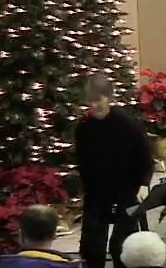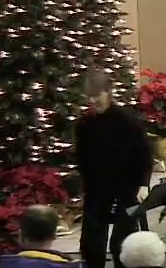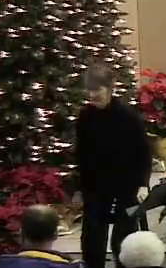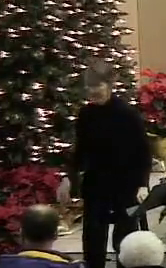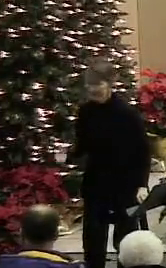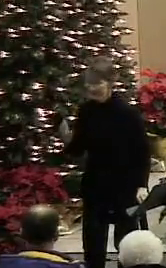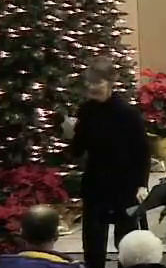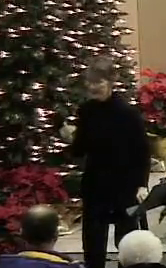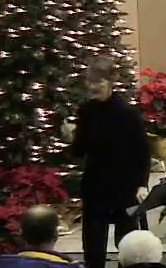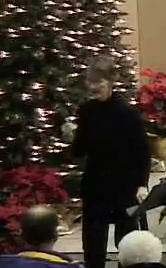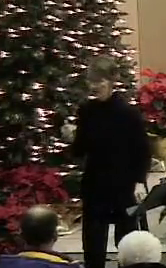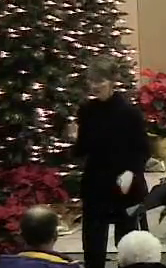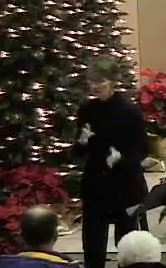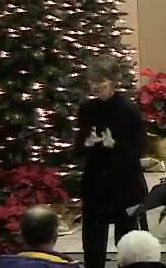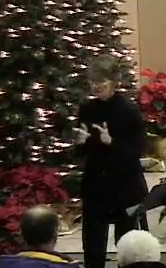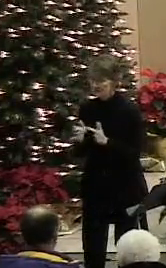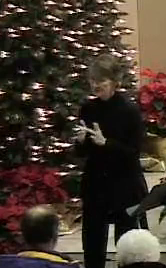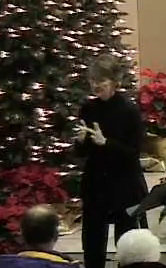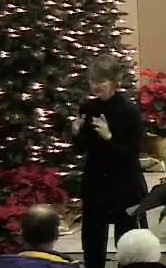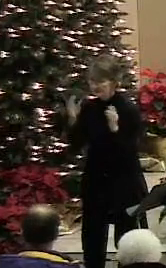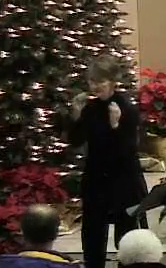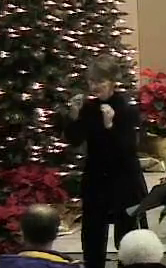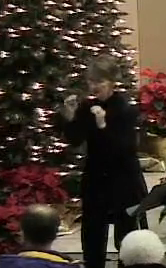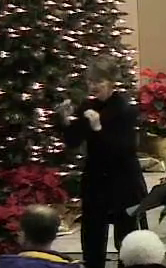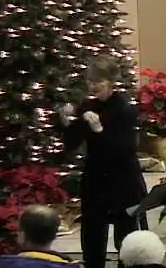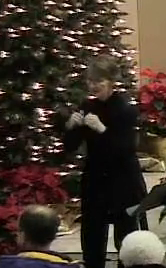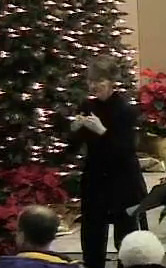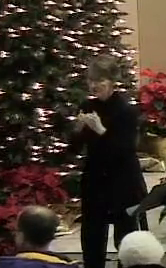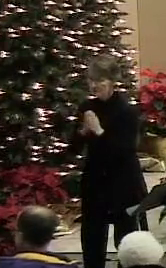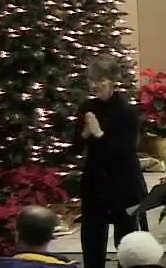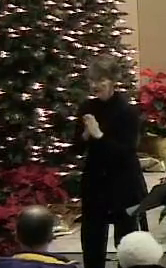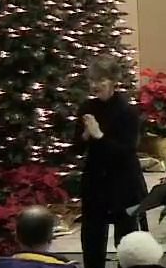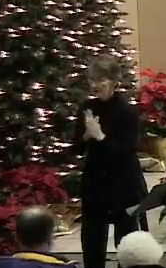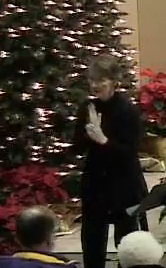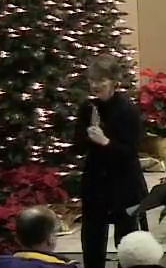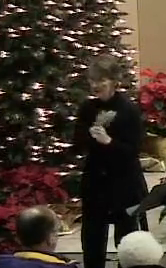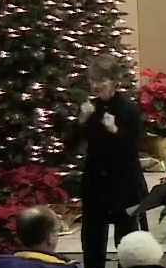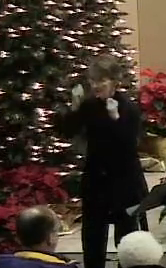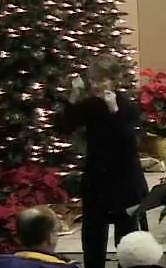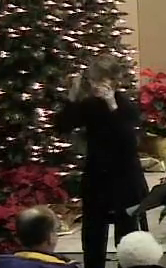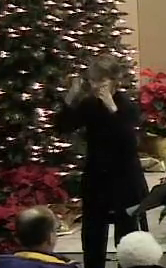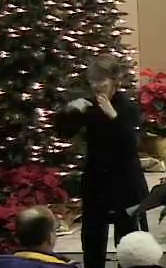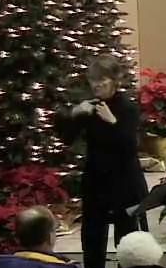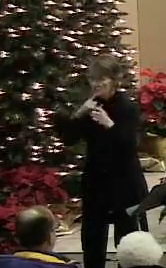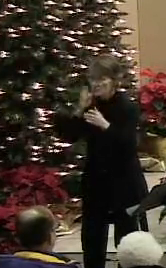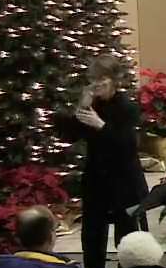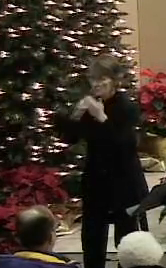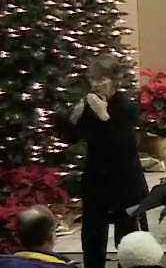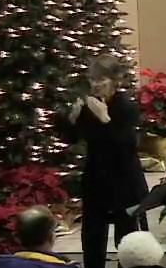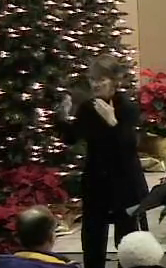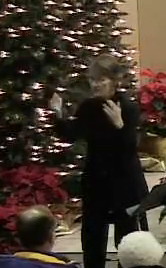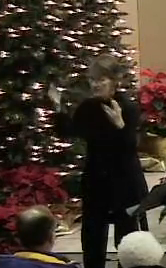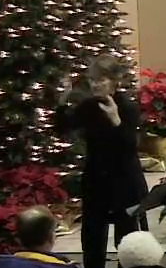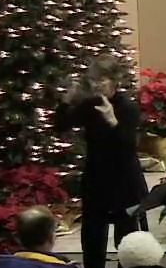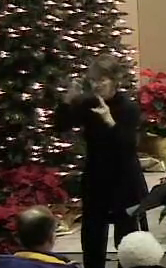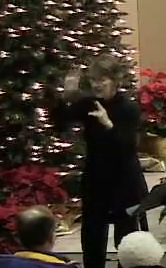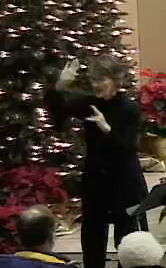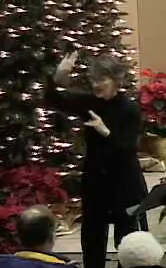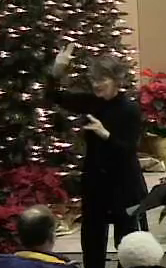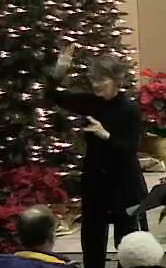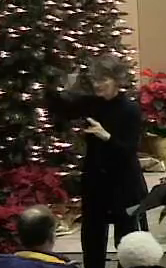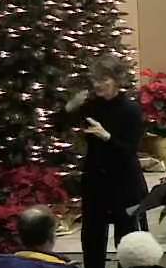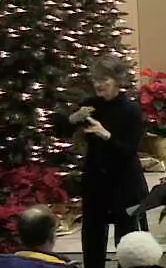At the Savior's command and formed by divine teaching, we dare to say, Our Father, who art in